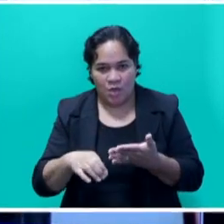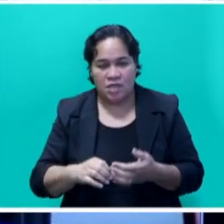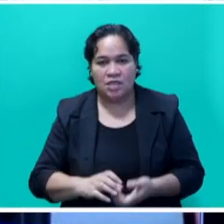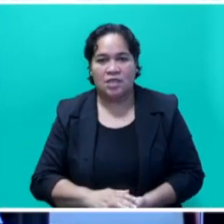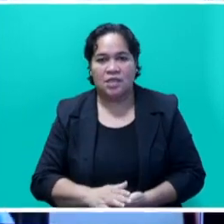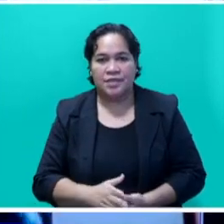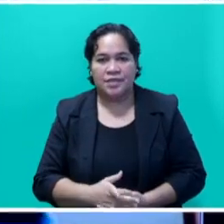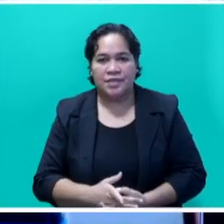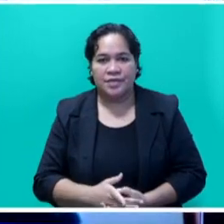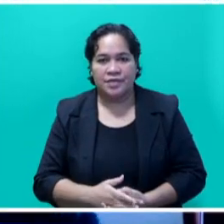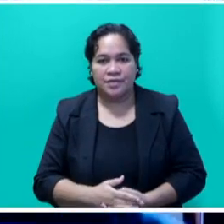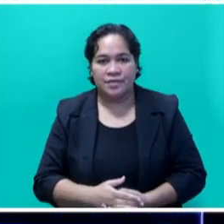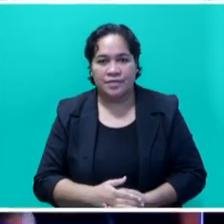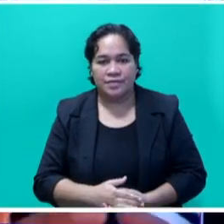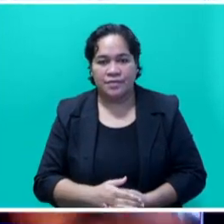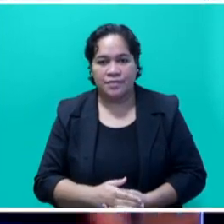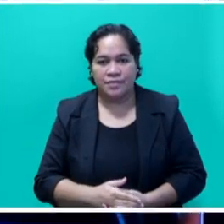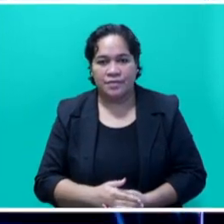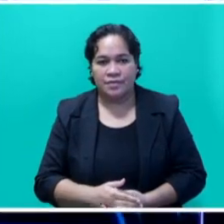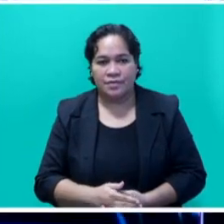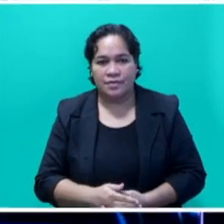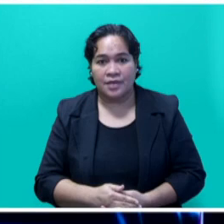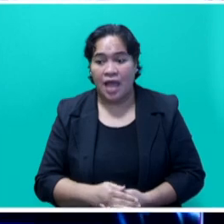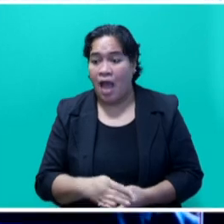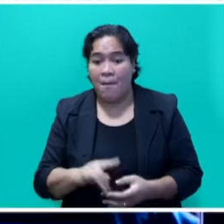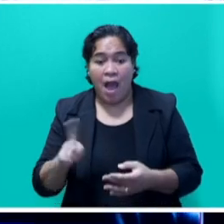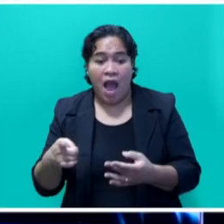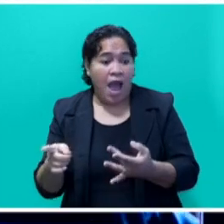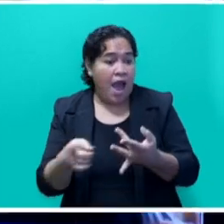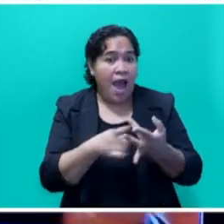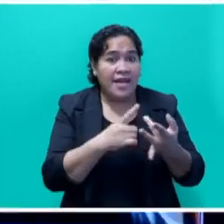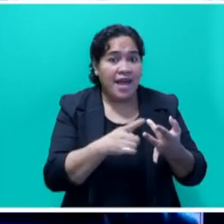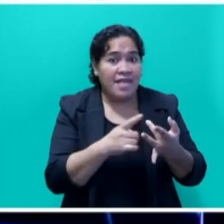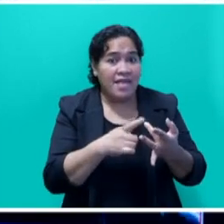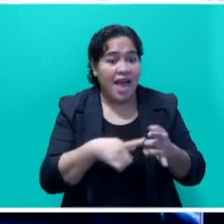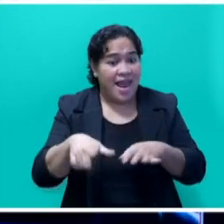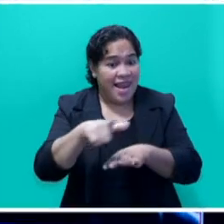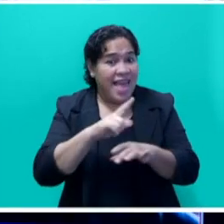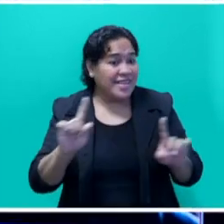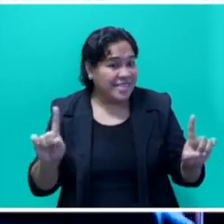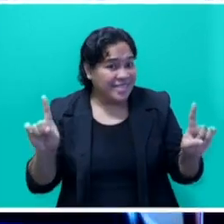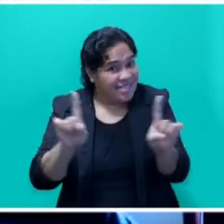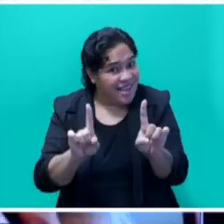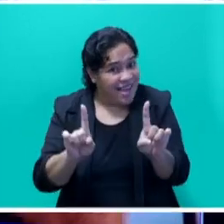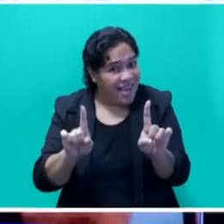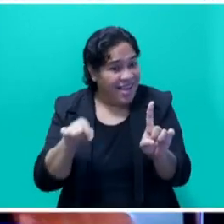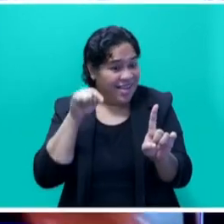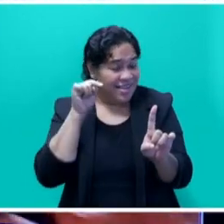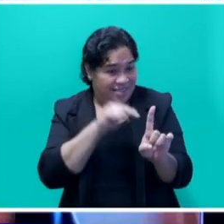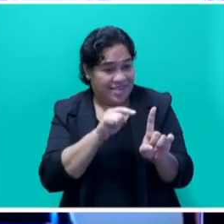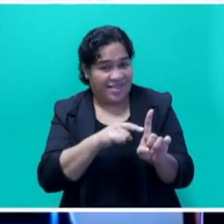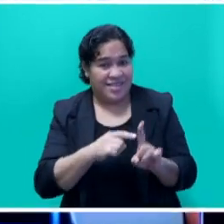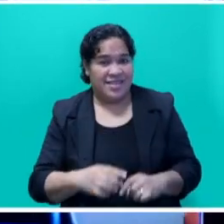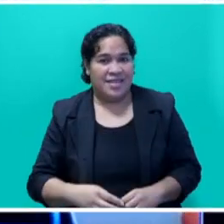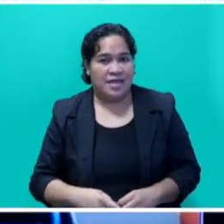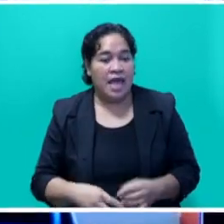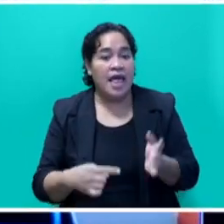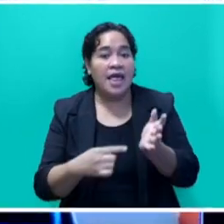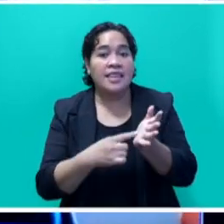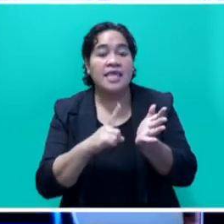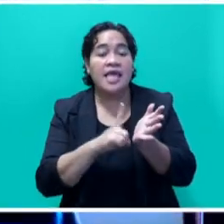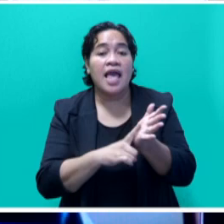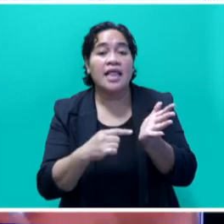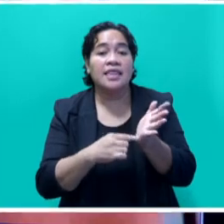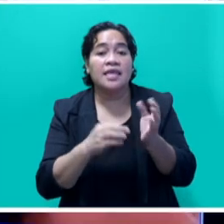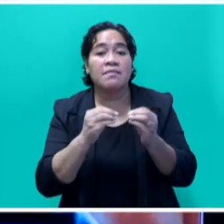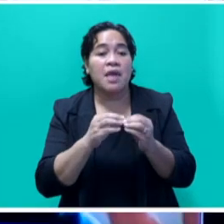$700,000. Yet, another piece of land down the road, very close to it, TLTB has leased that